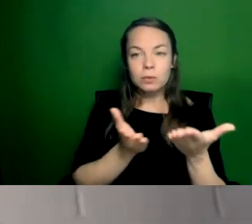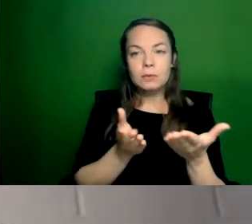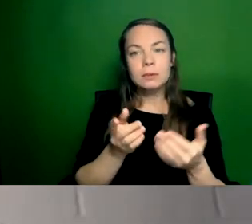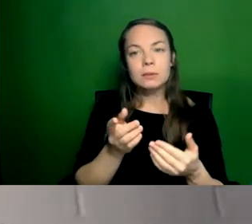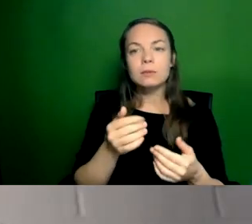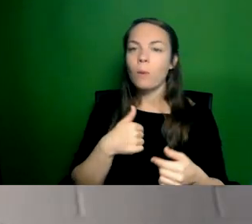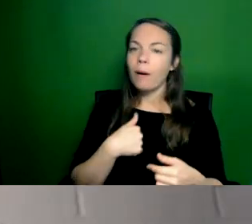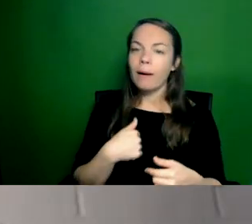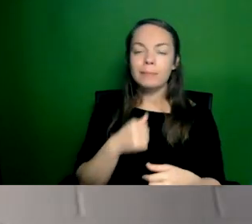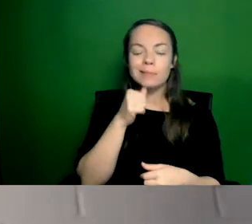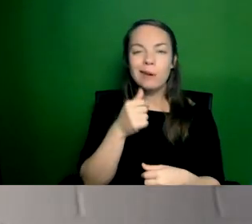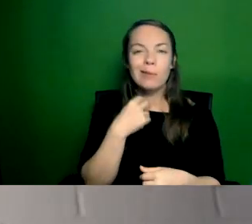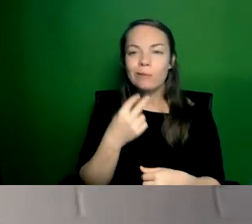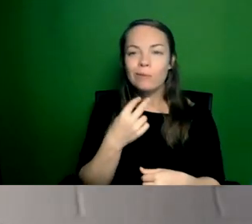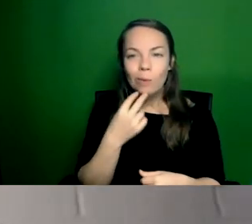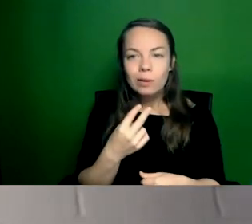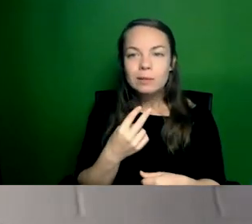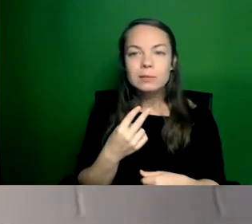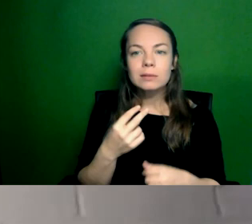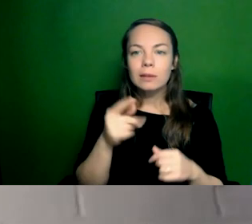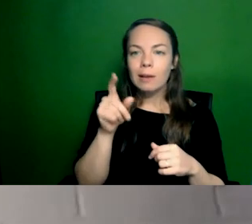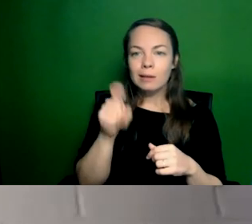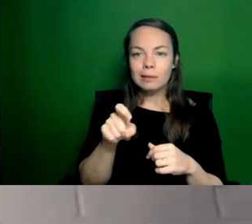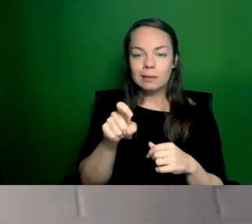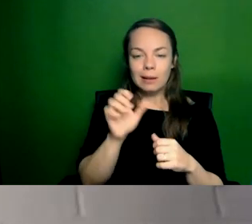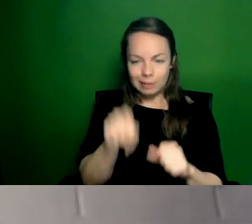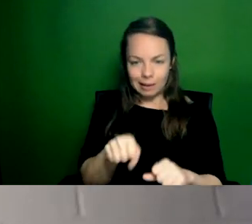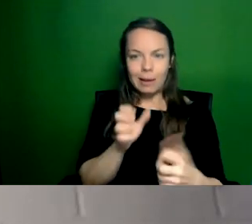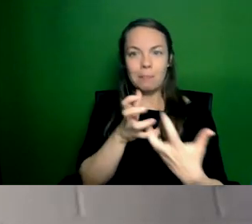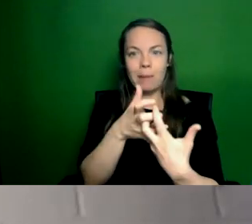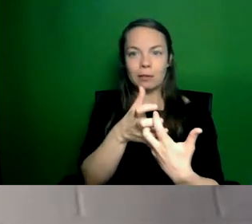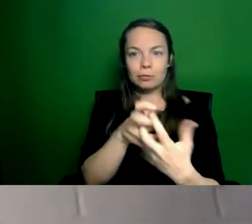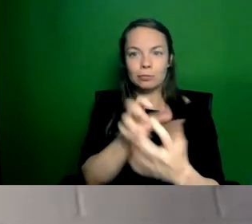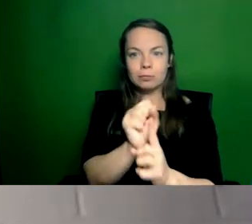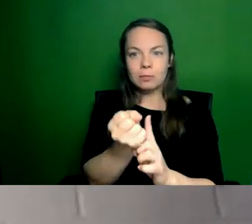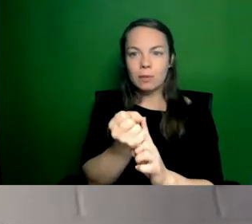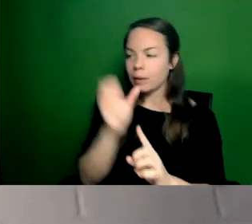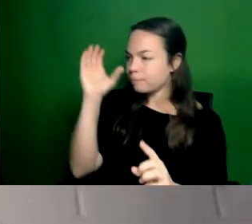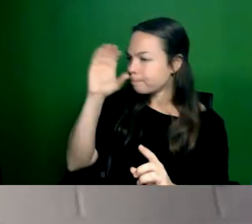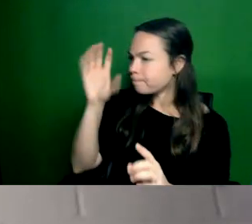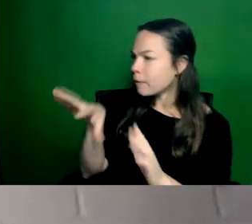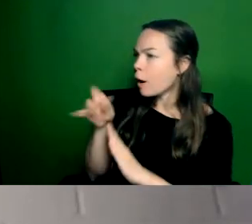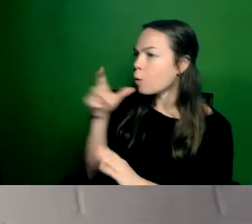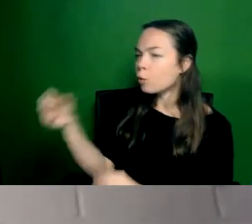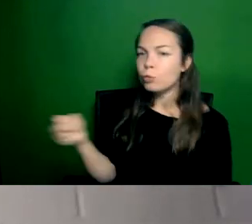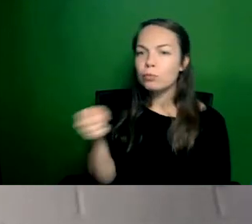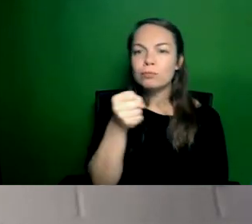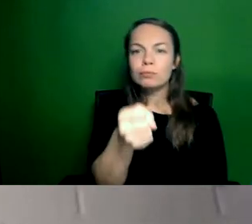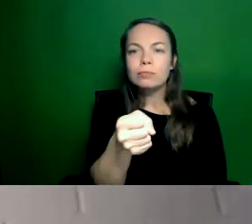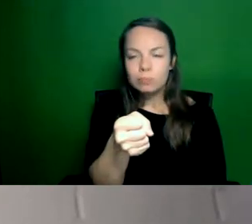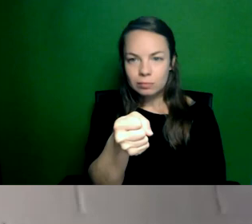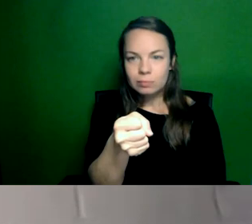that needs to speak into that situation, then find the voice that needs to speak into that situation